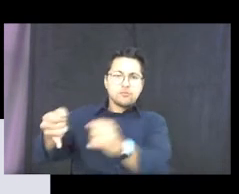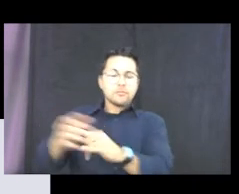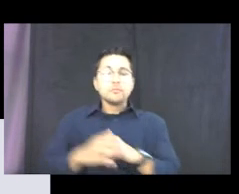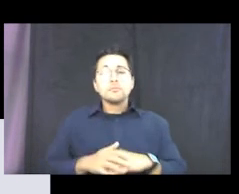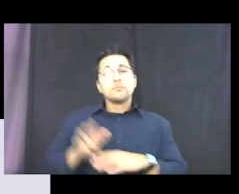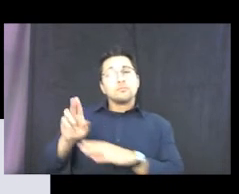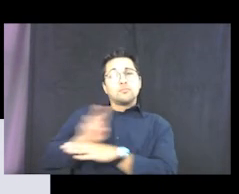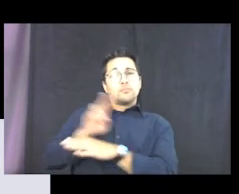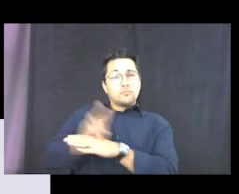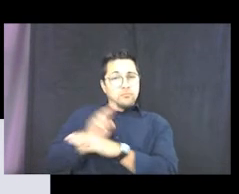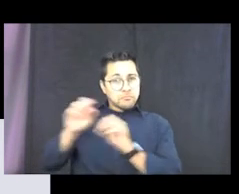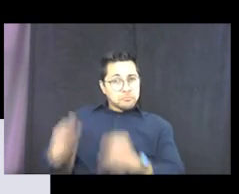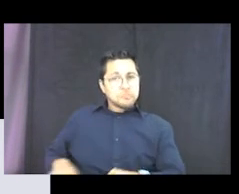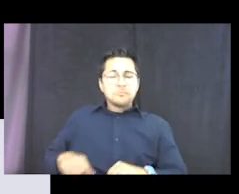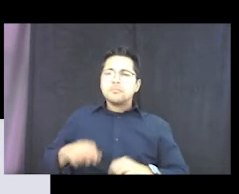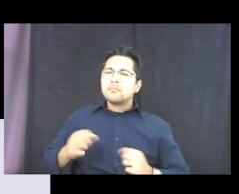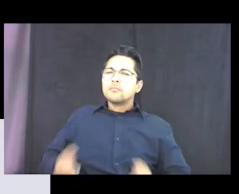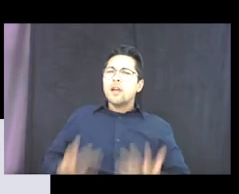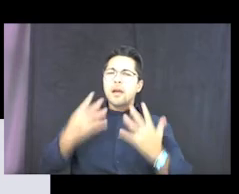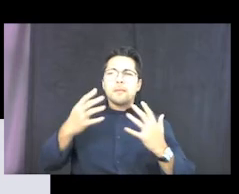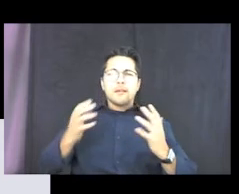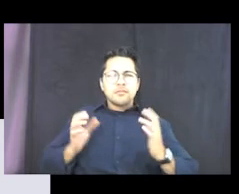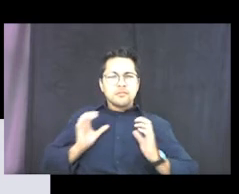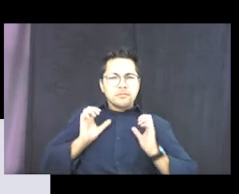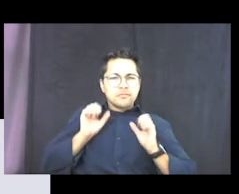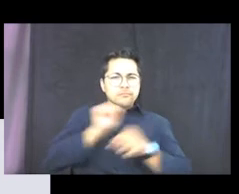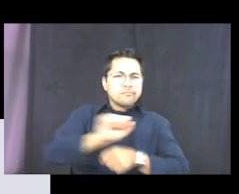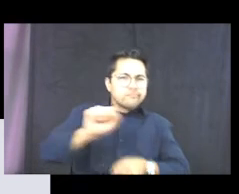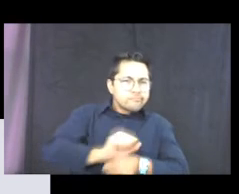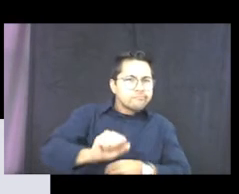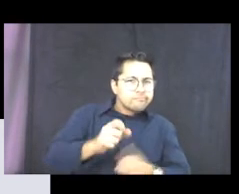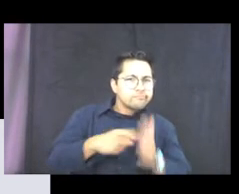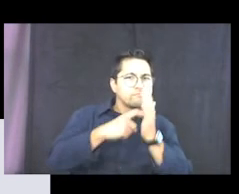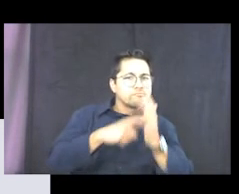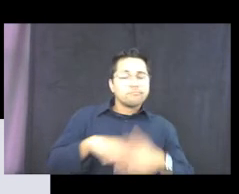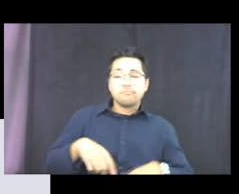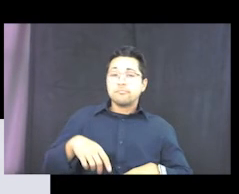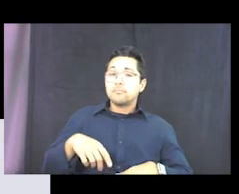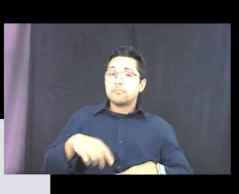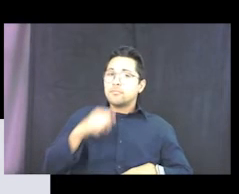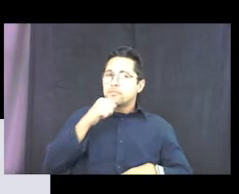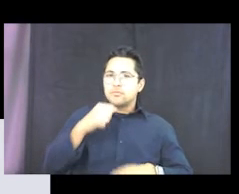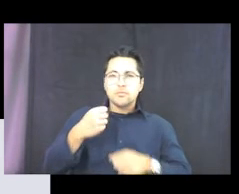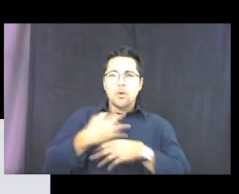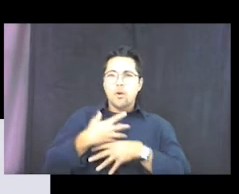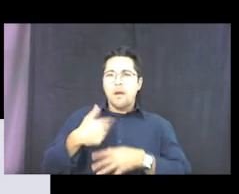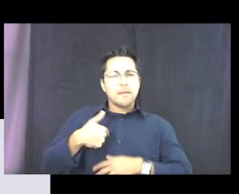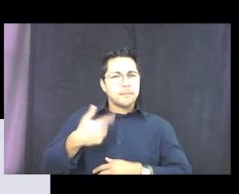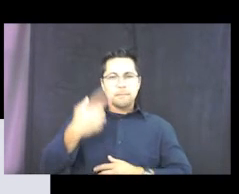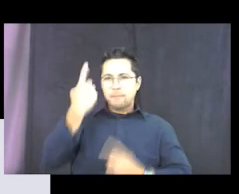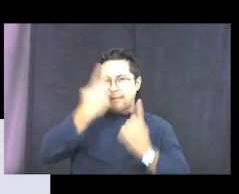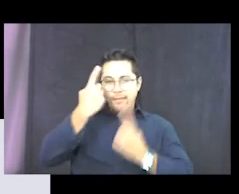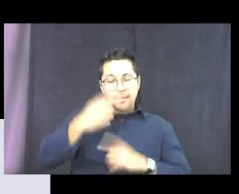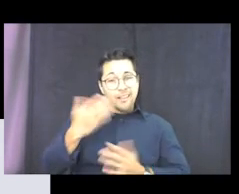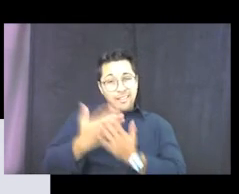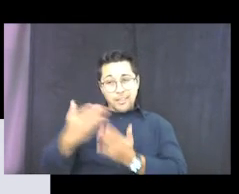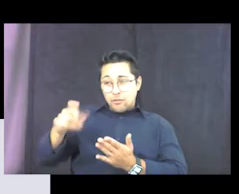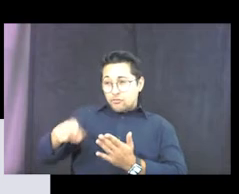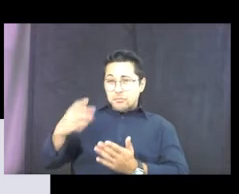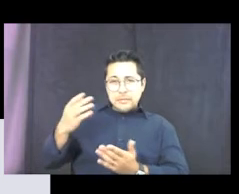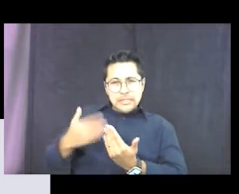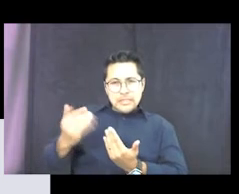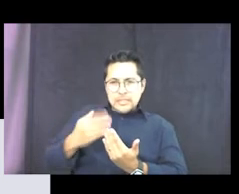Usability is how much effort it takes. The cardinal rule is, don't make me think. Items should be visible